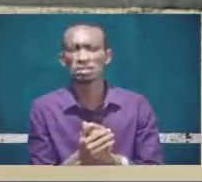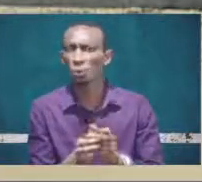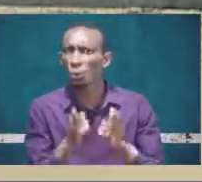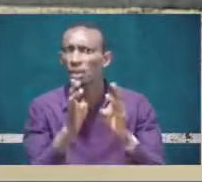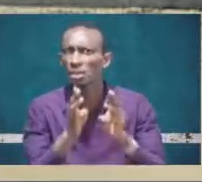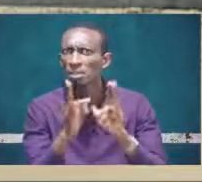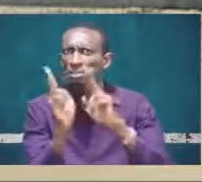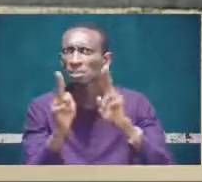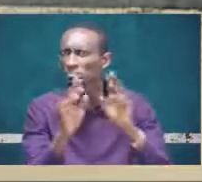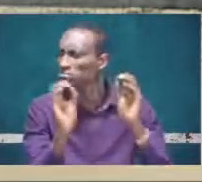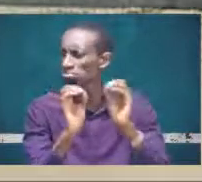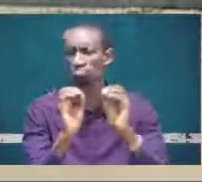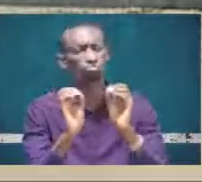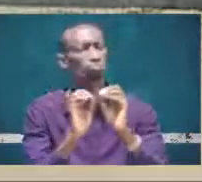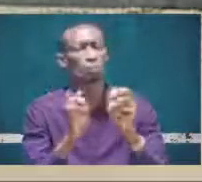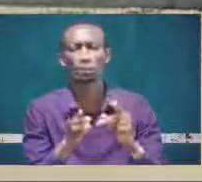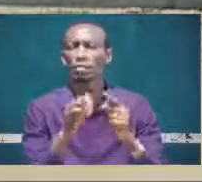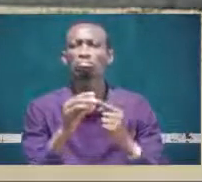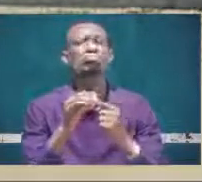abnormal.